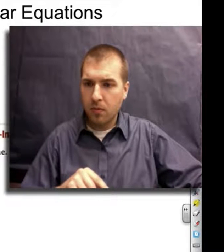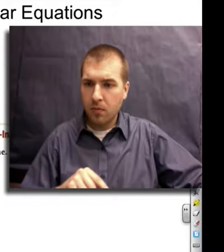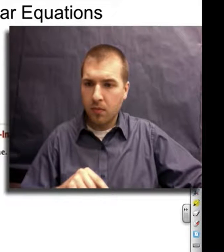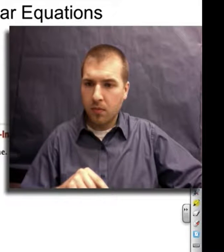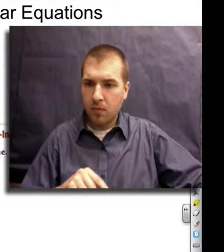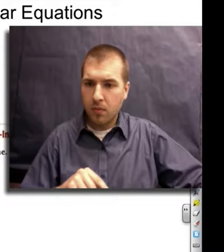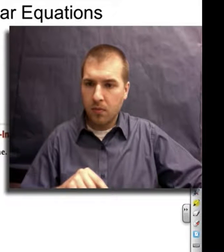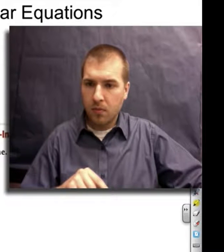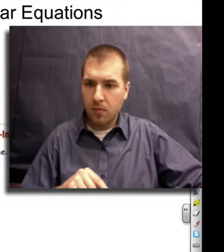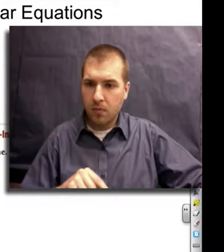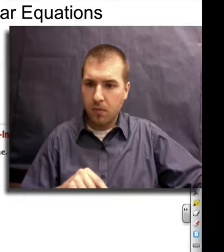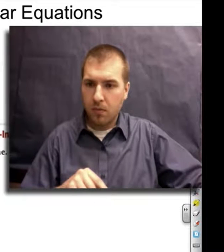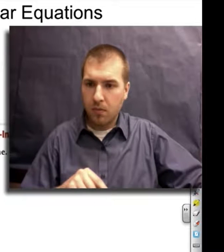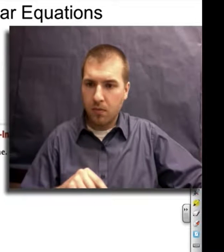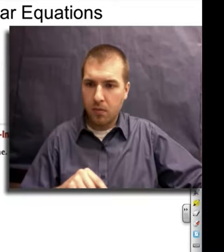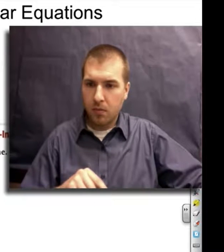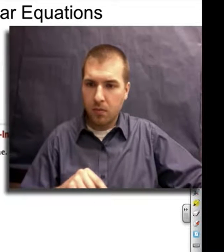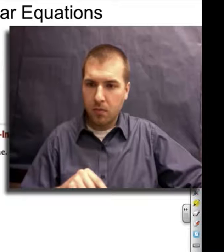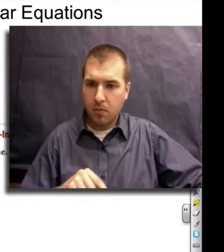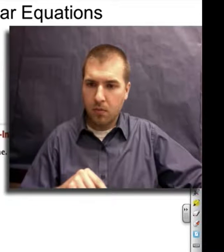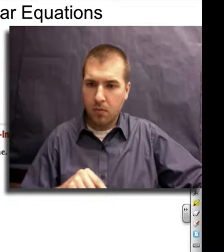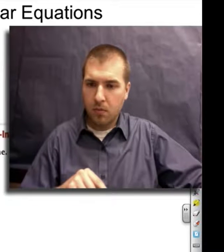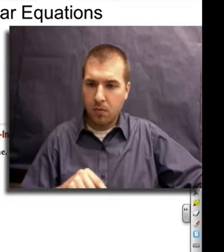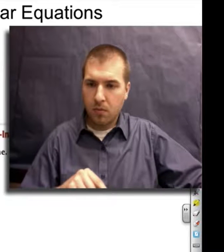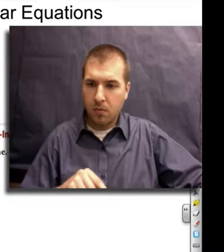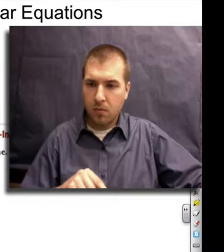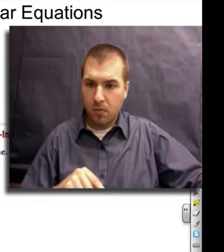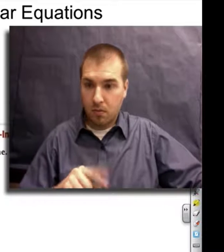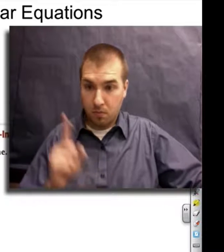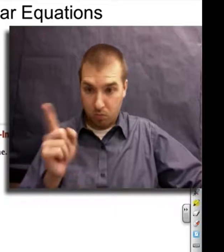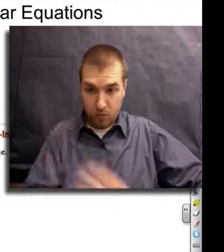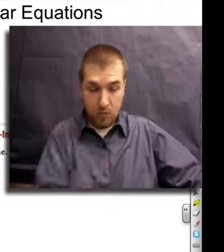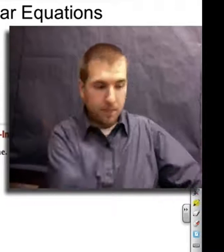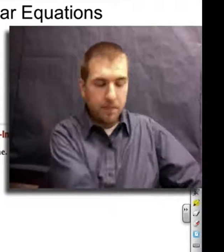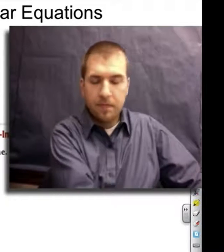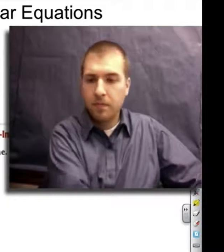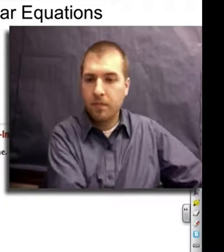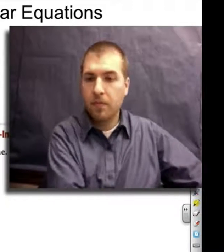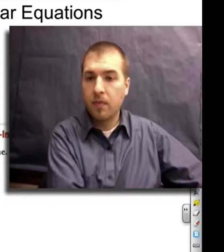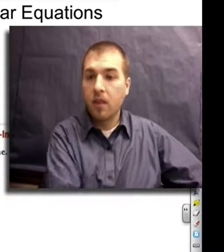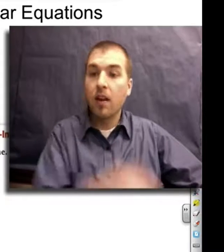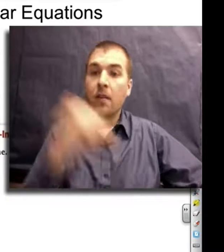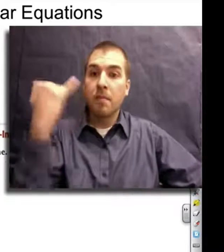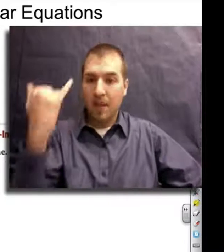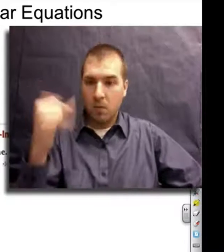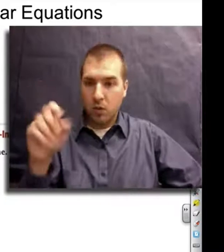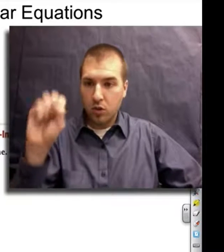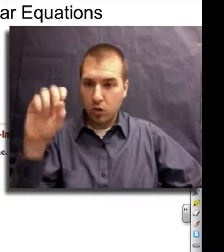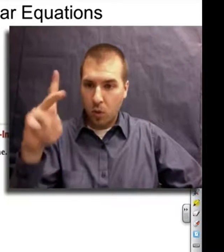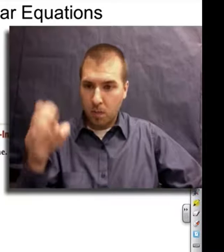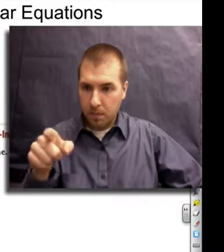Y equals mx plus b. Okay,